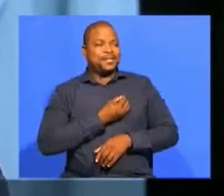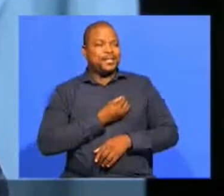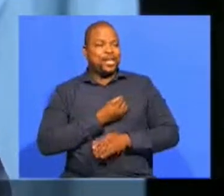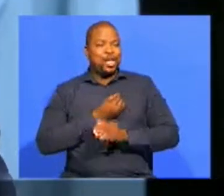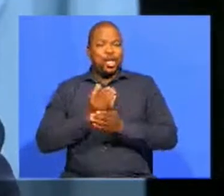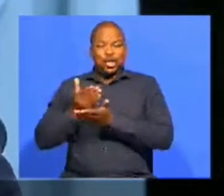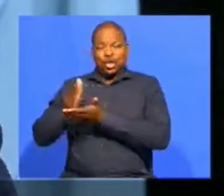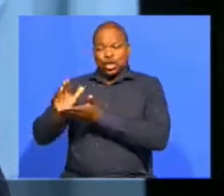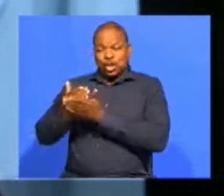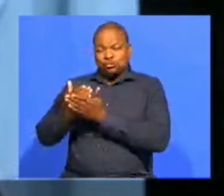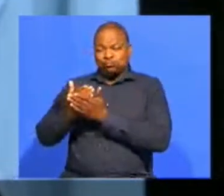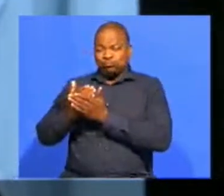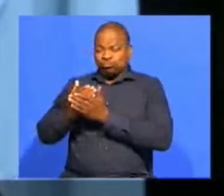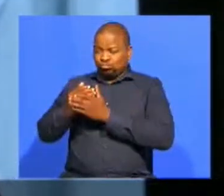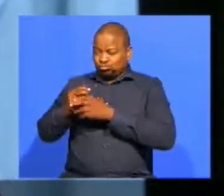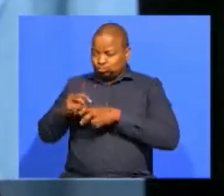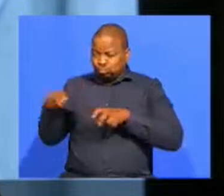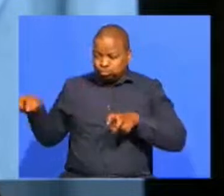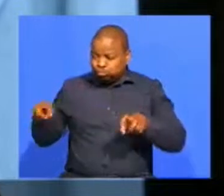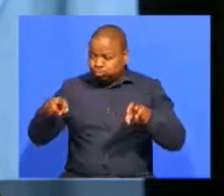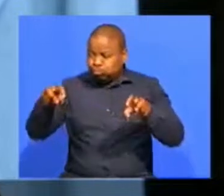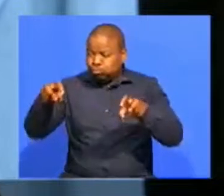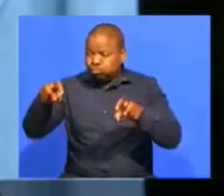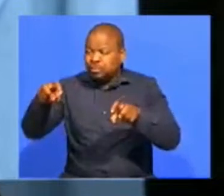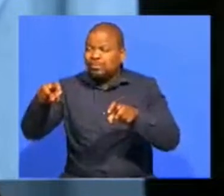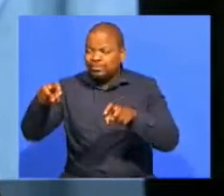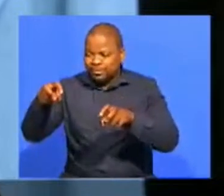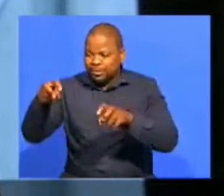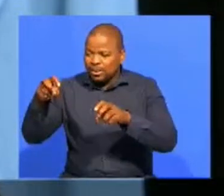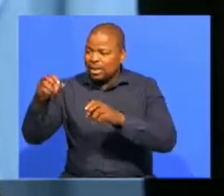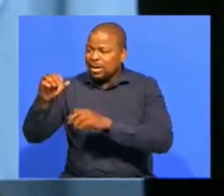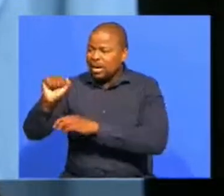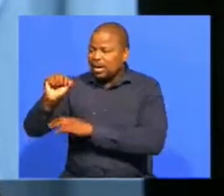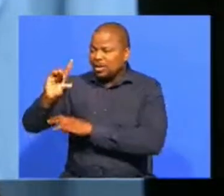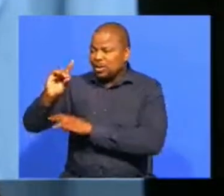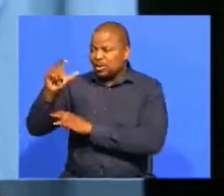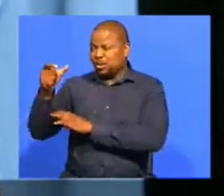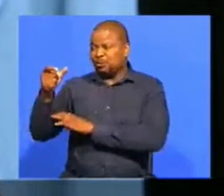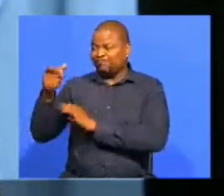Our shared journey towards sustainable development,